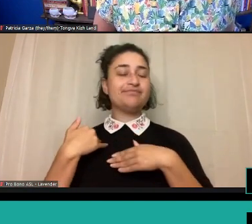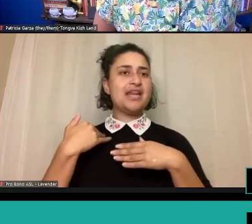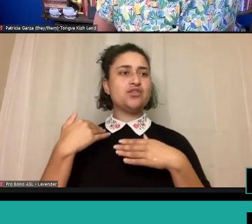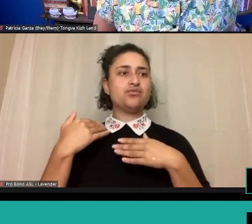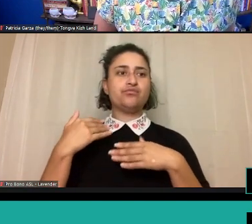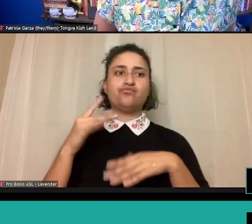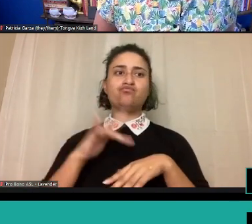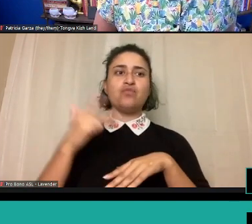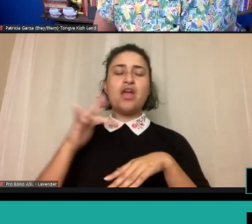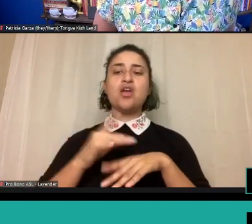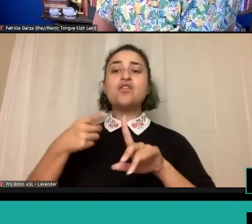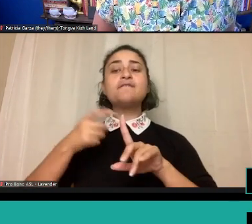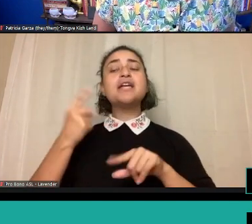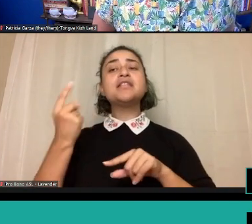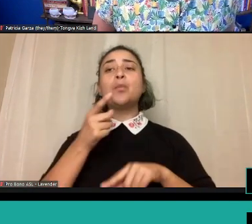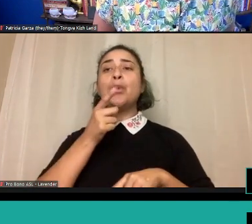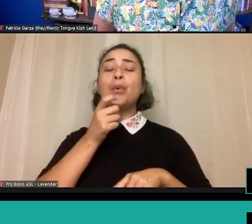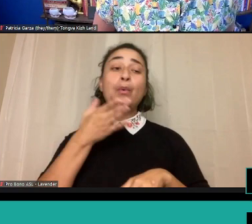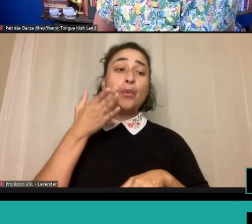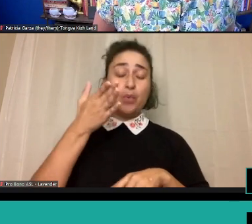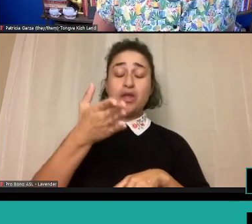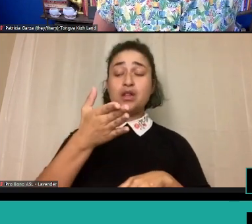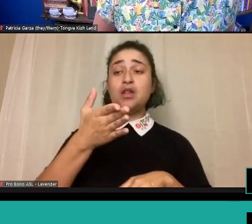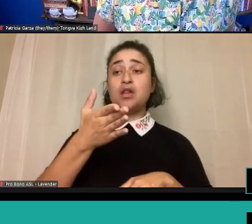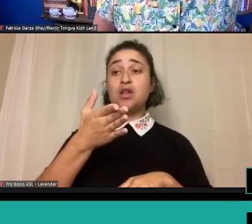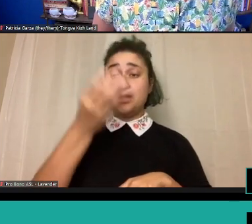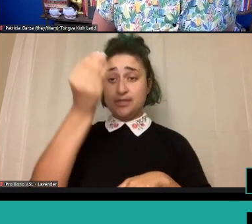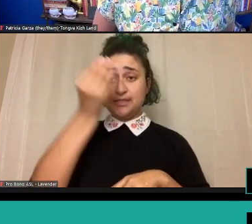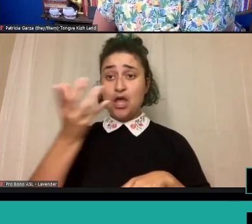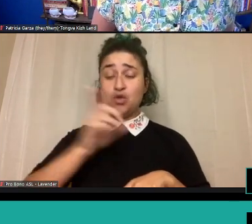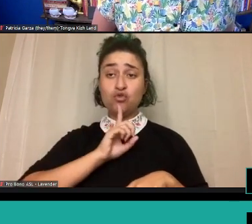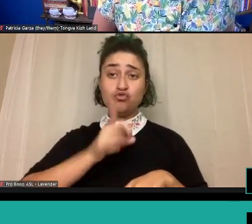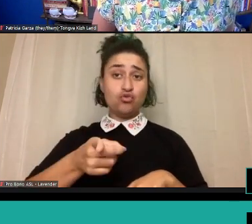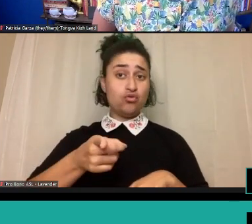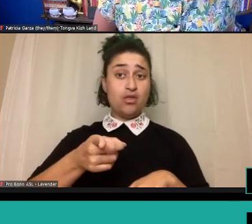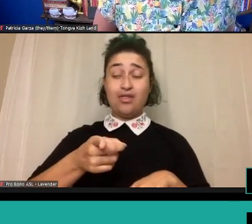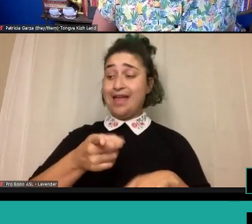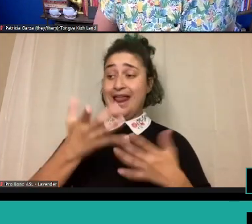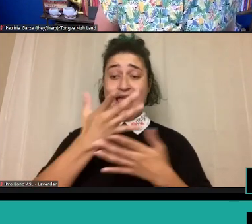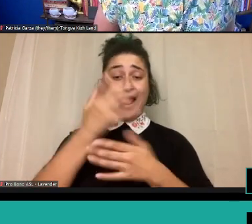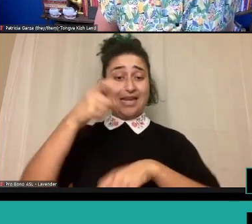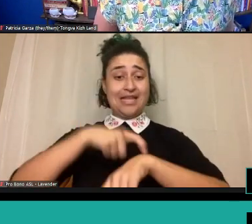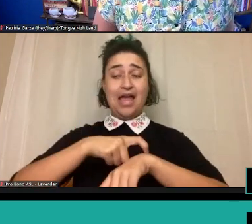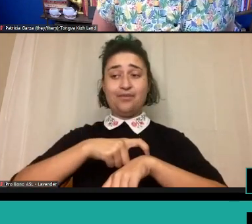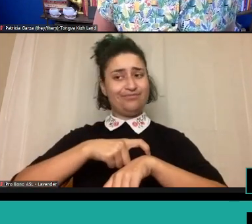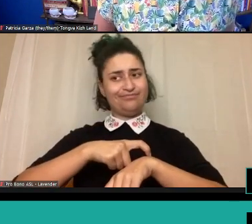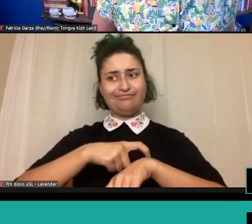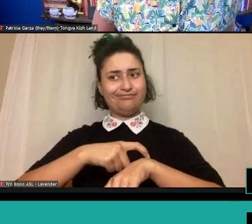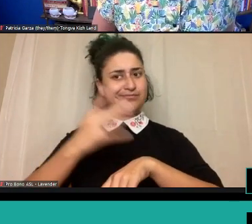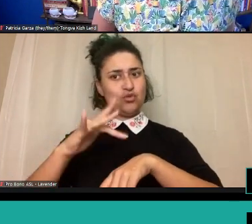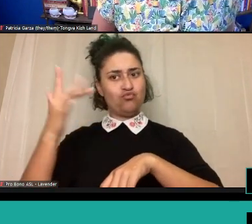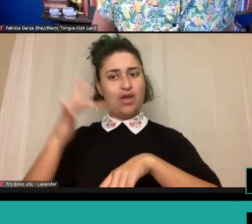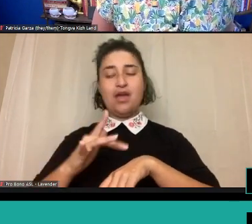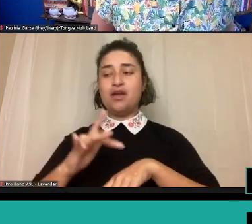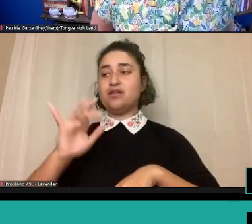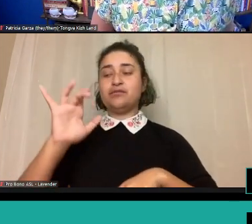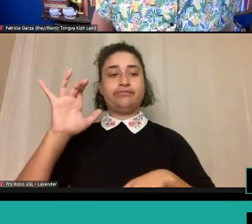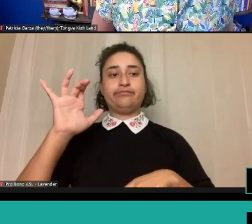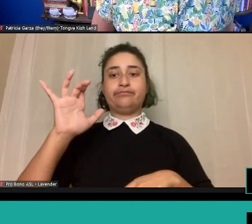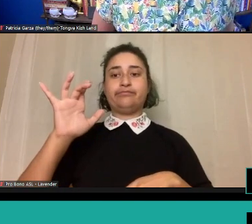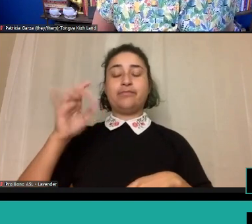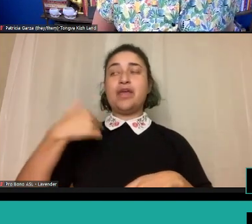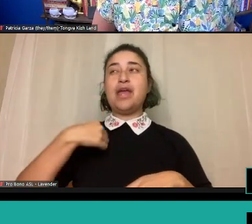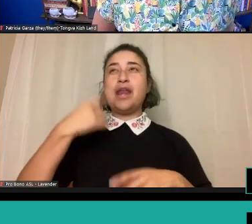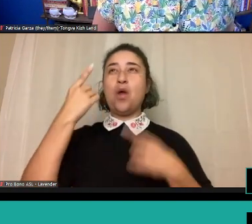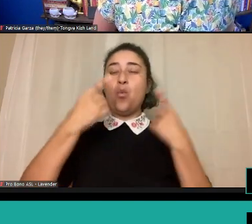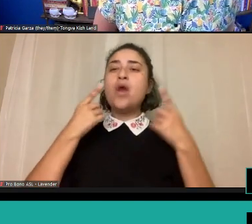someone who will sort of tell you the truth at any moment, and give you that as a leader. And I wonder, Adriana,